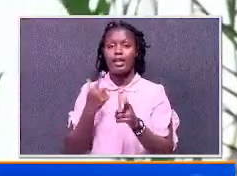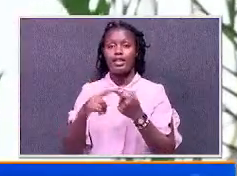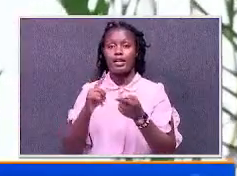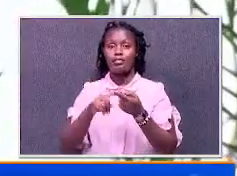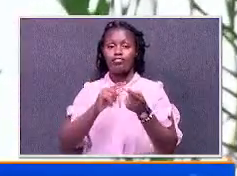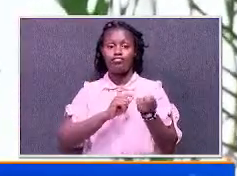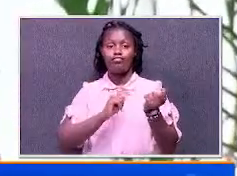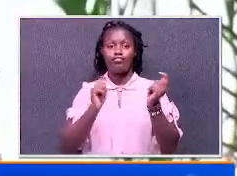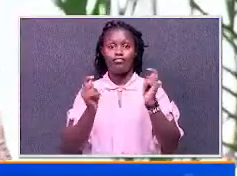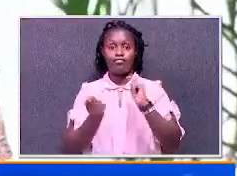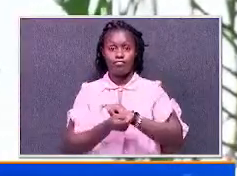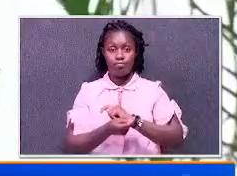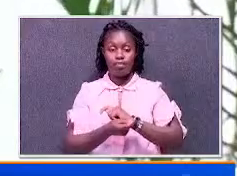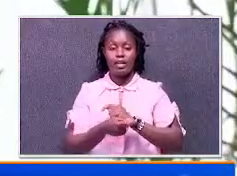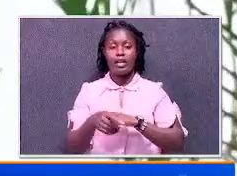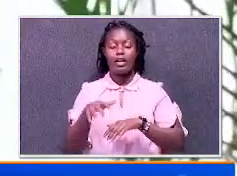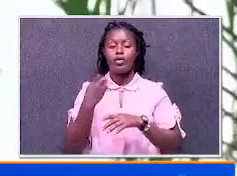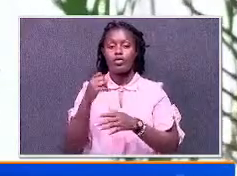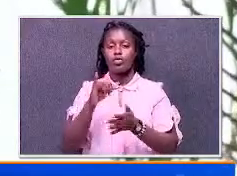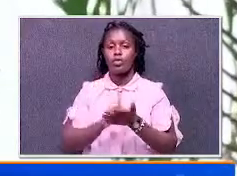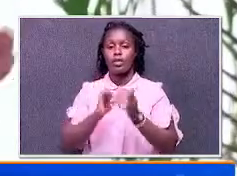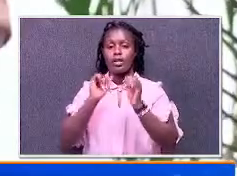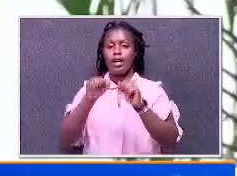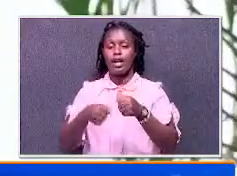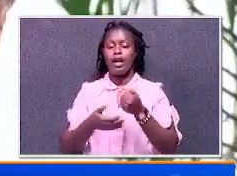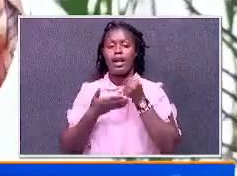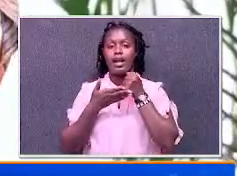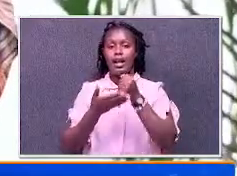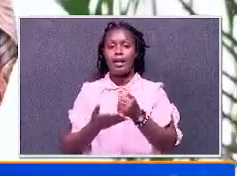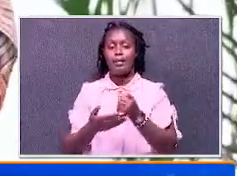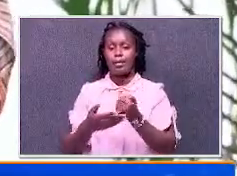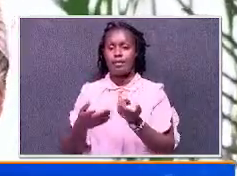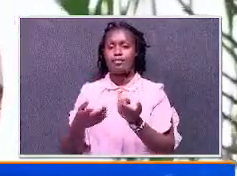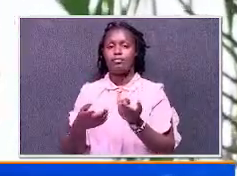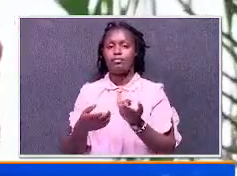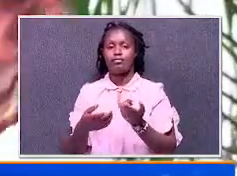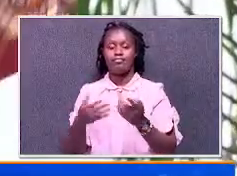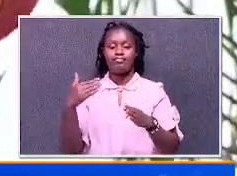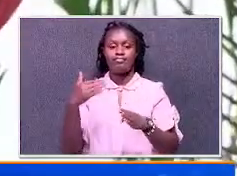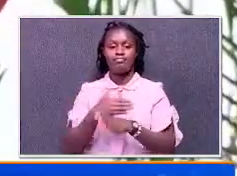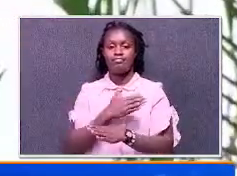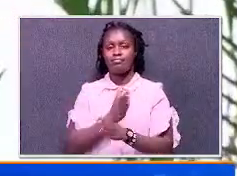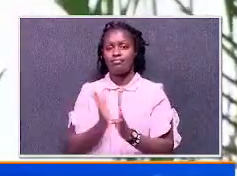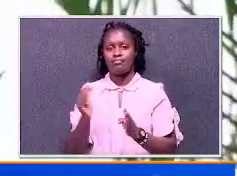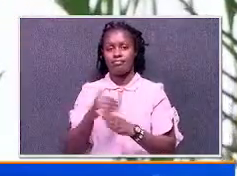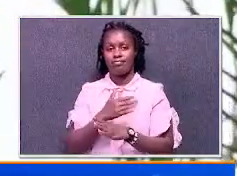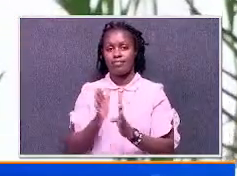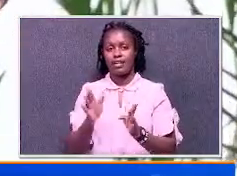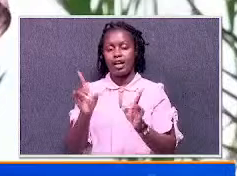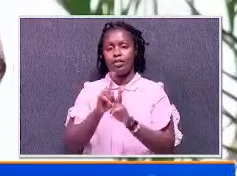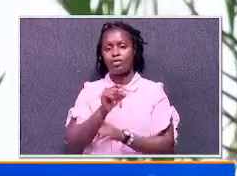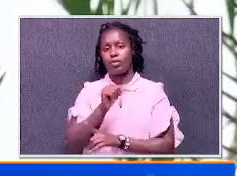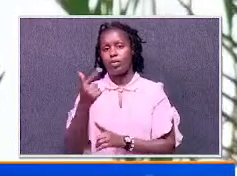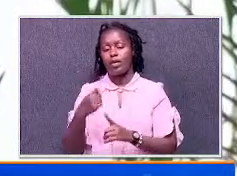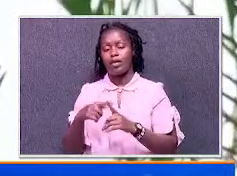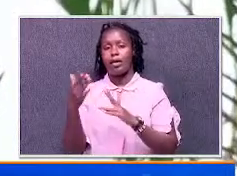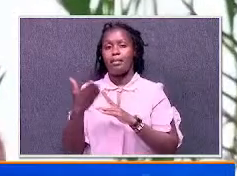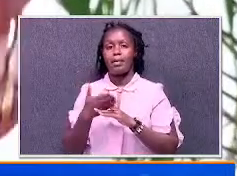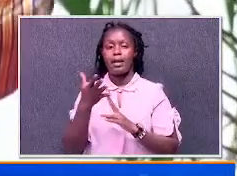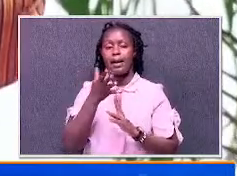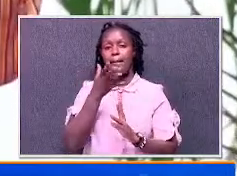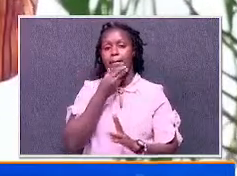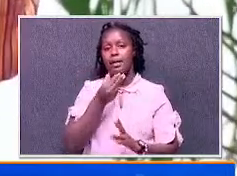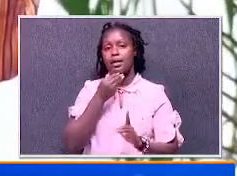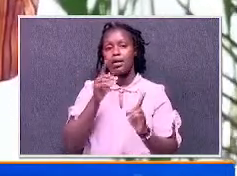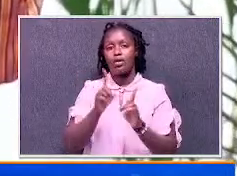wanapindua sera ili kusaidia mabroka na wale wengine middlemen,